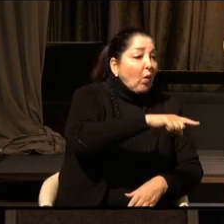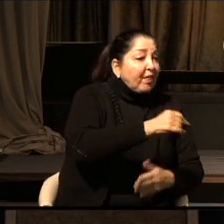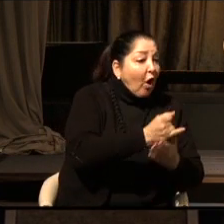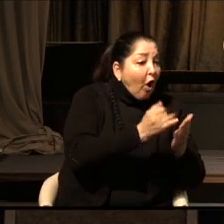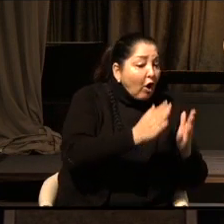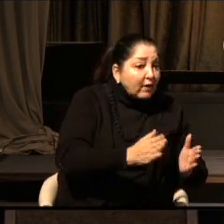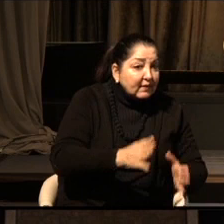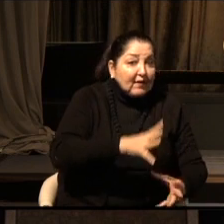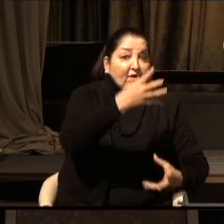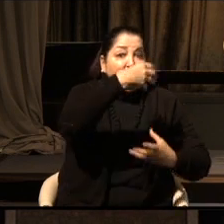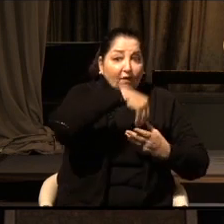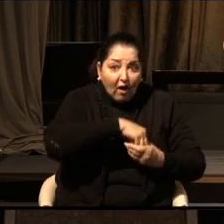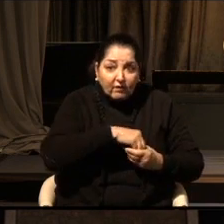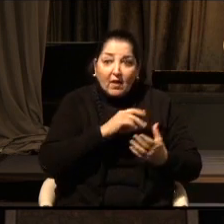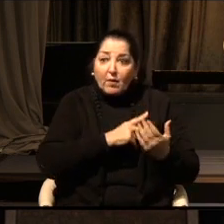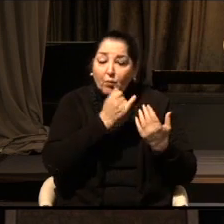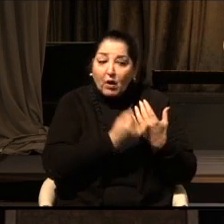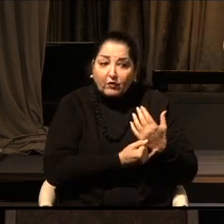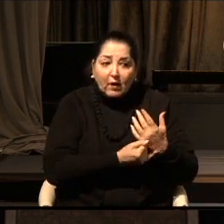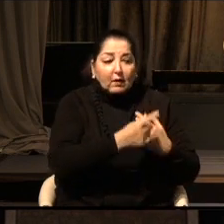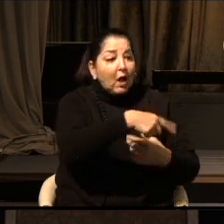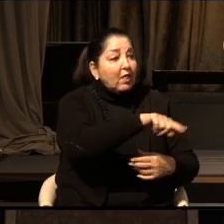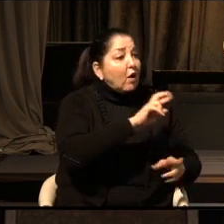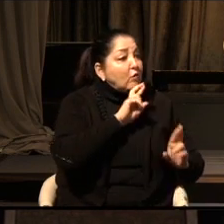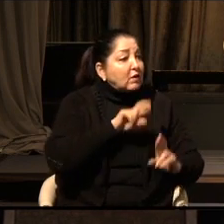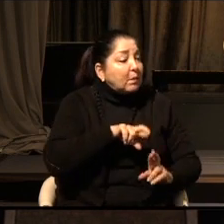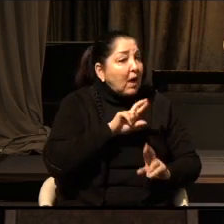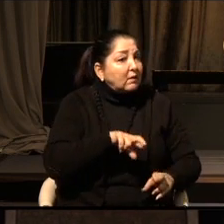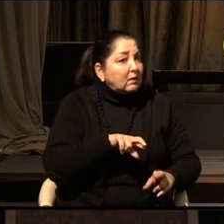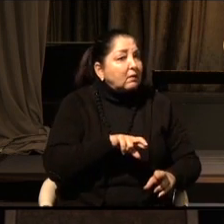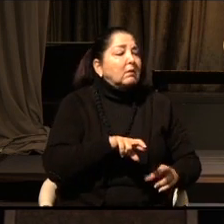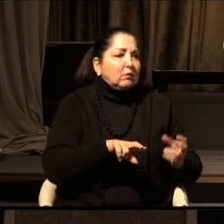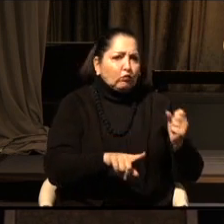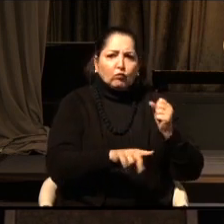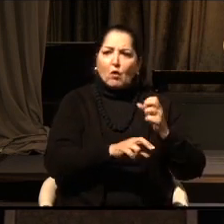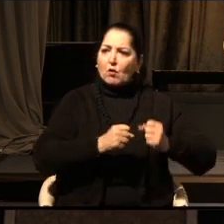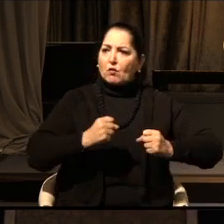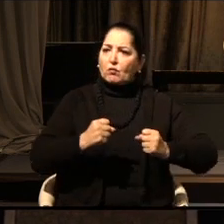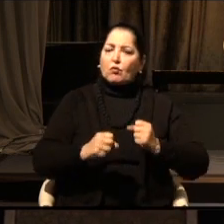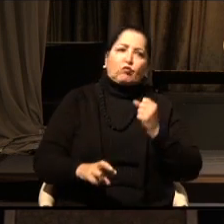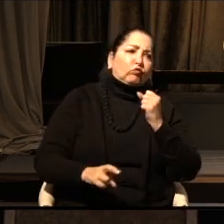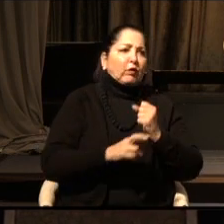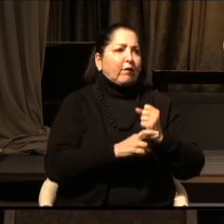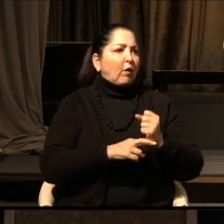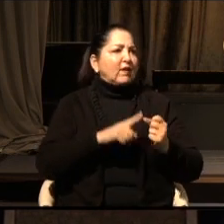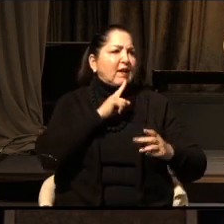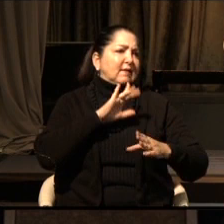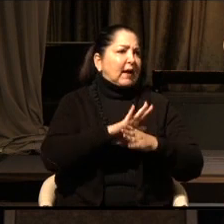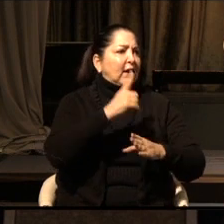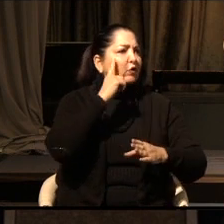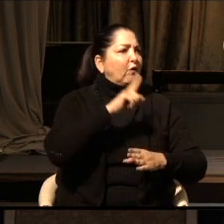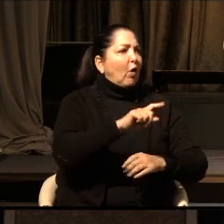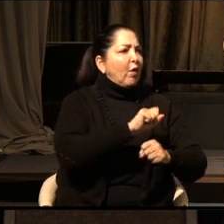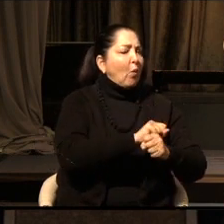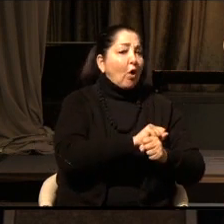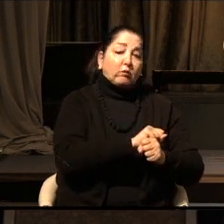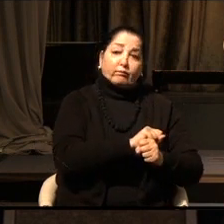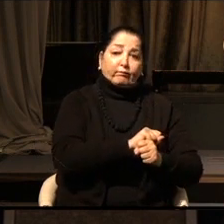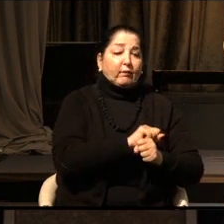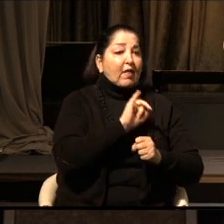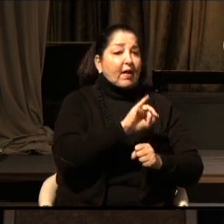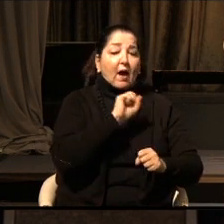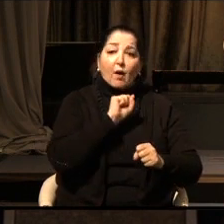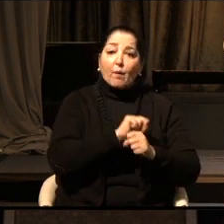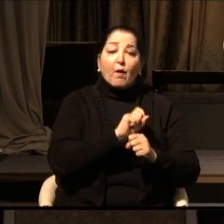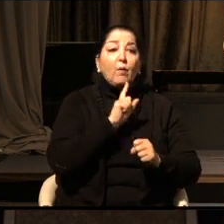Homecoming Project about this, their responses were a reinforced dedication to the work. This work was, after all, a